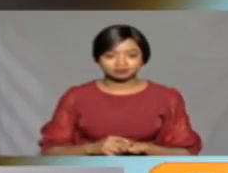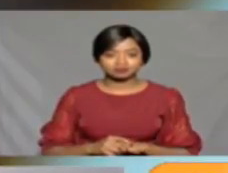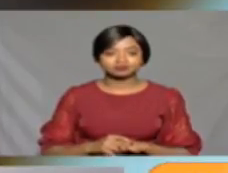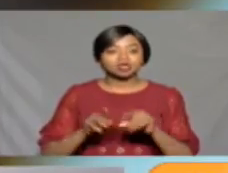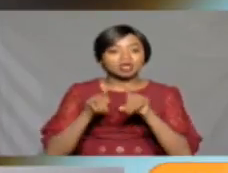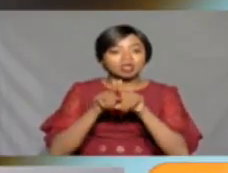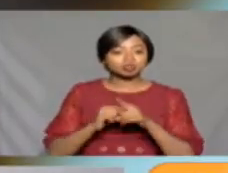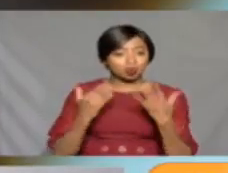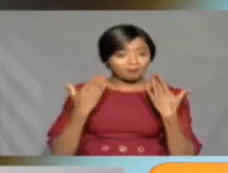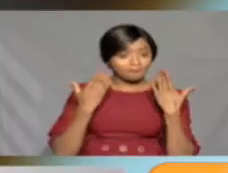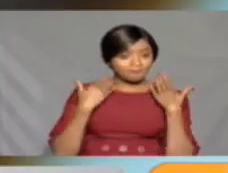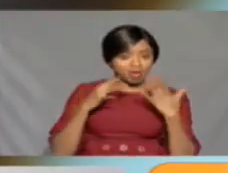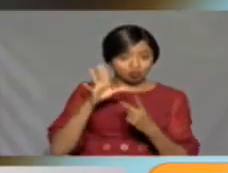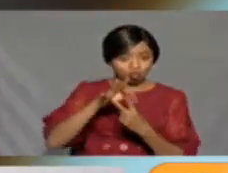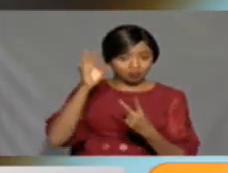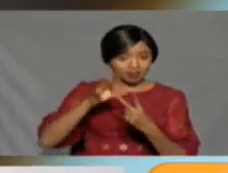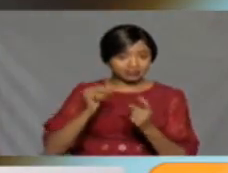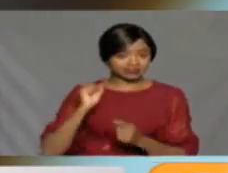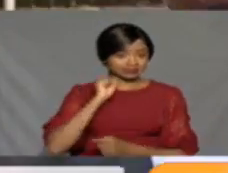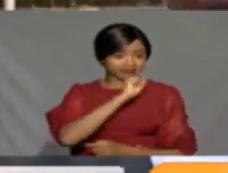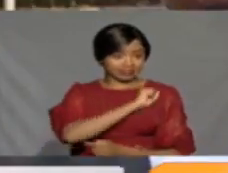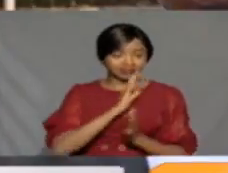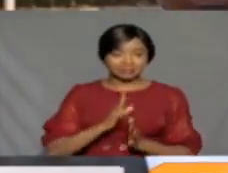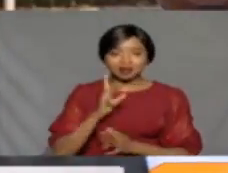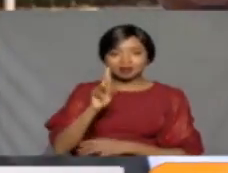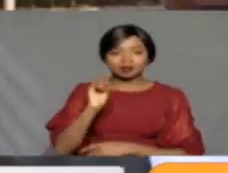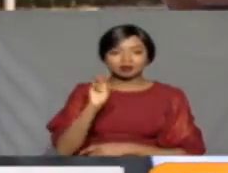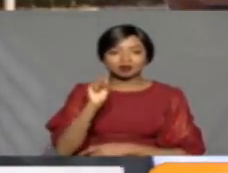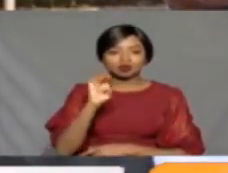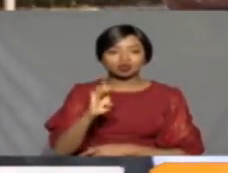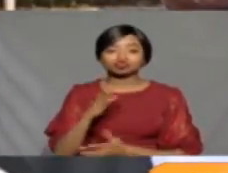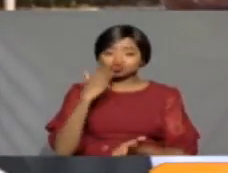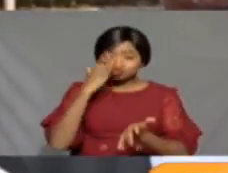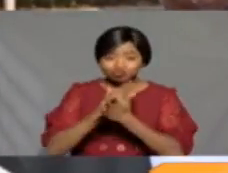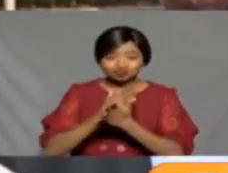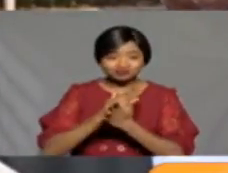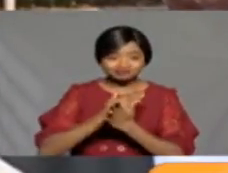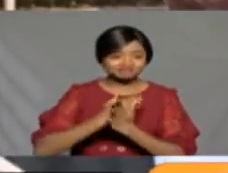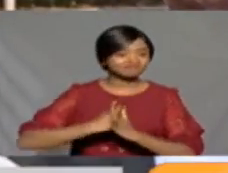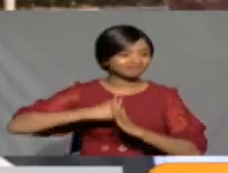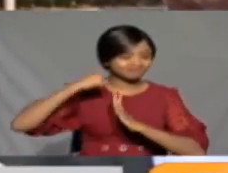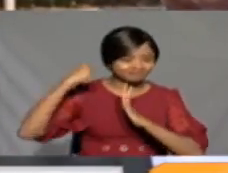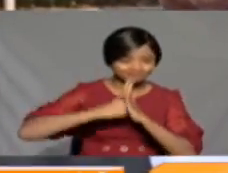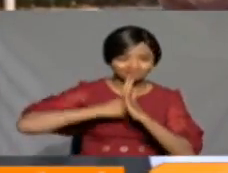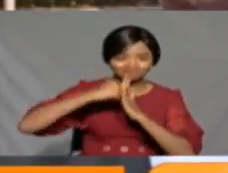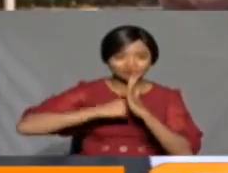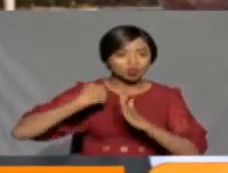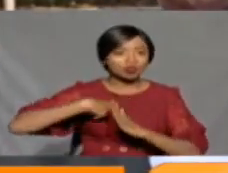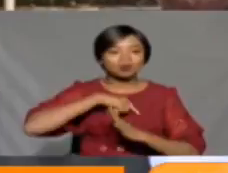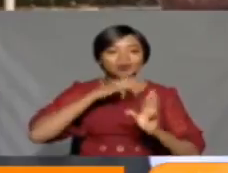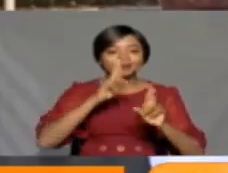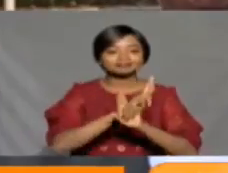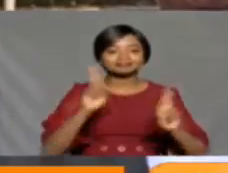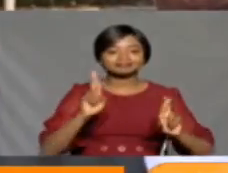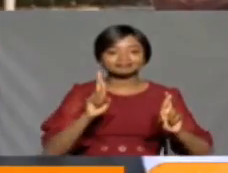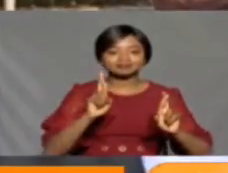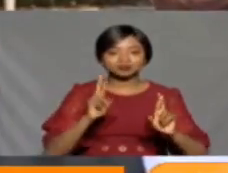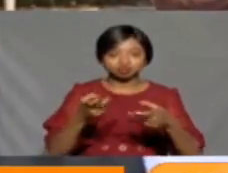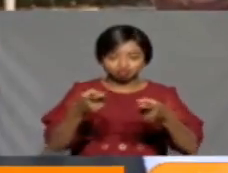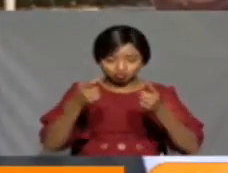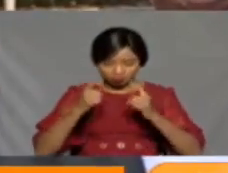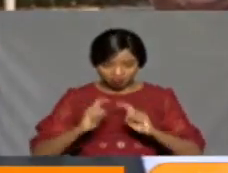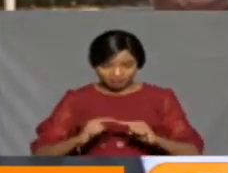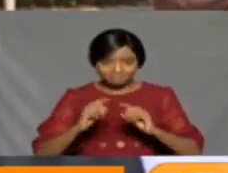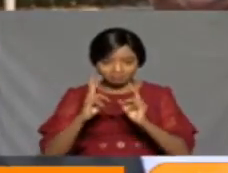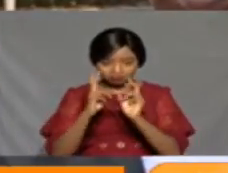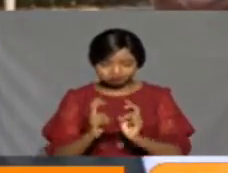Linturi of Meru, and nominated Senator Rose Nyamunga. Malumbano yanaendelea. Sisi tuko tayari kuzungumzia jambo